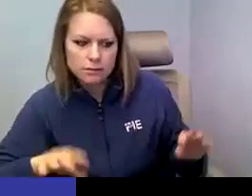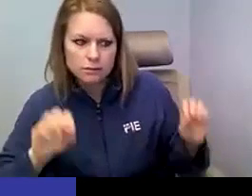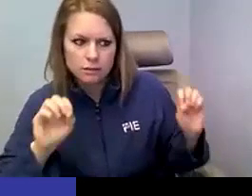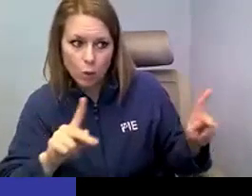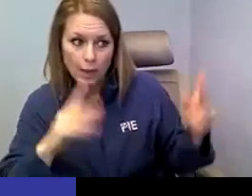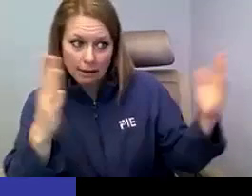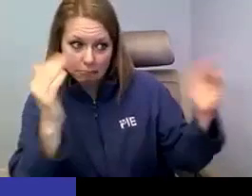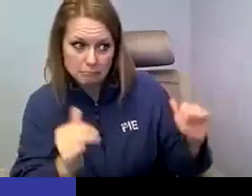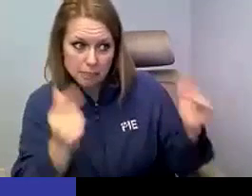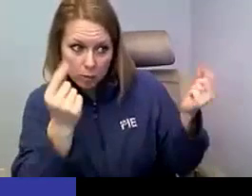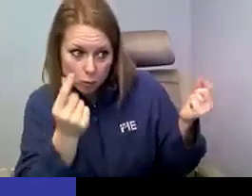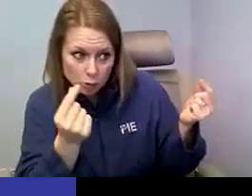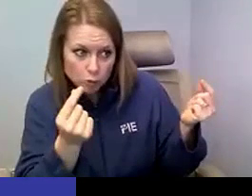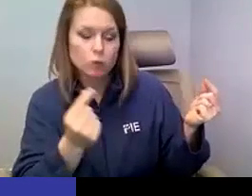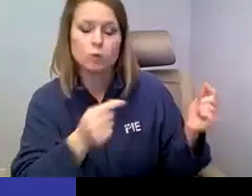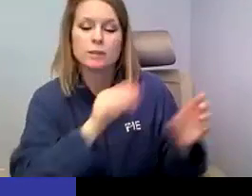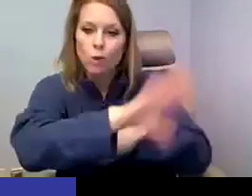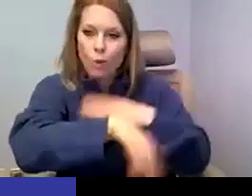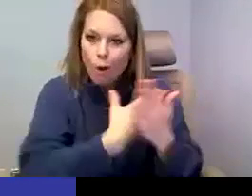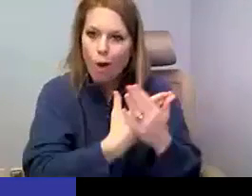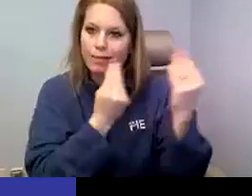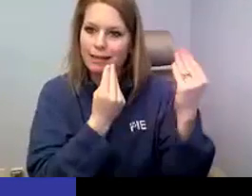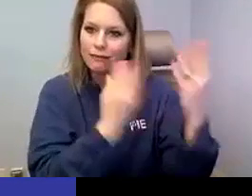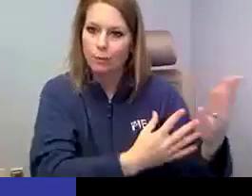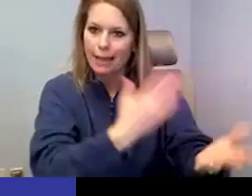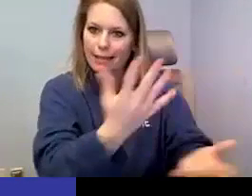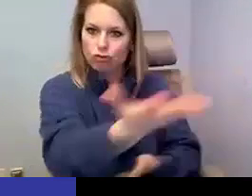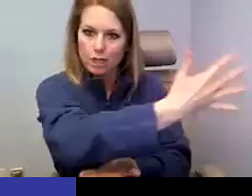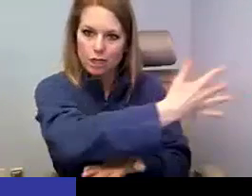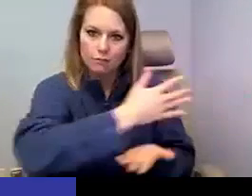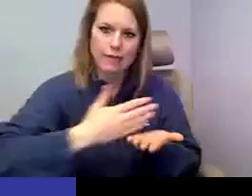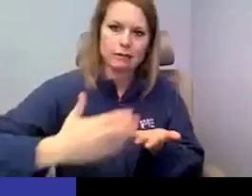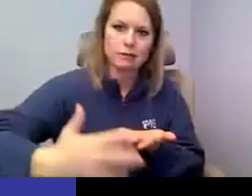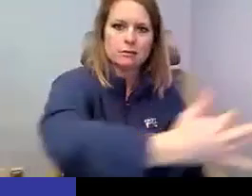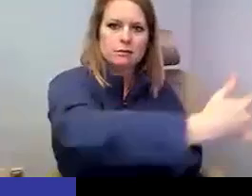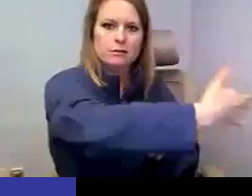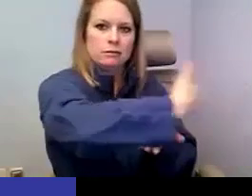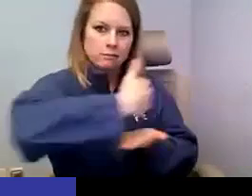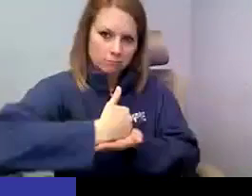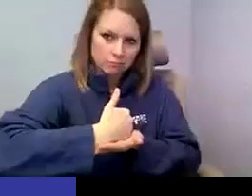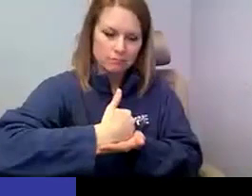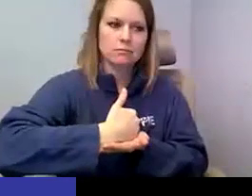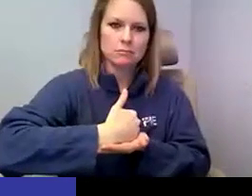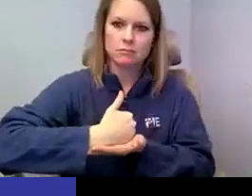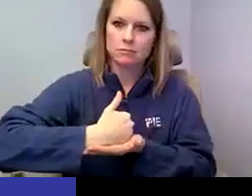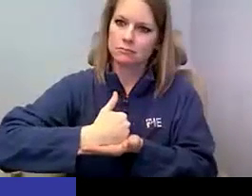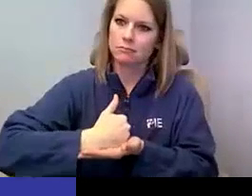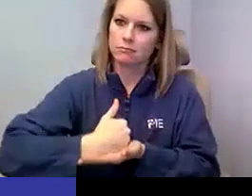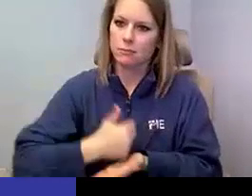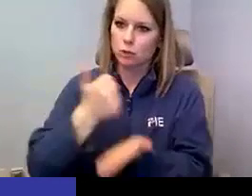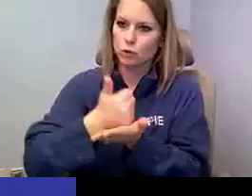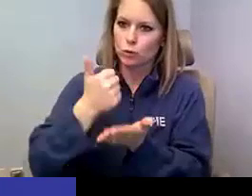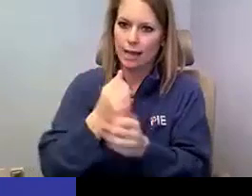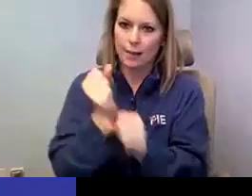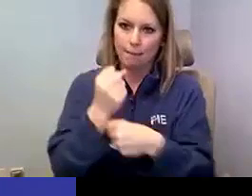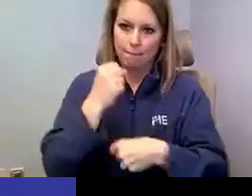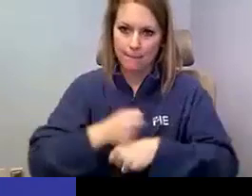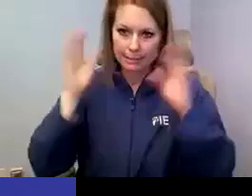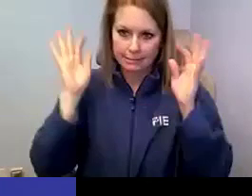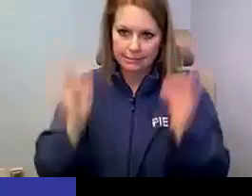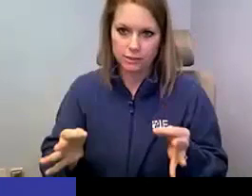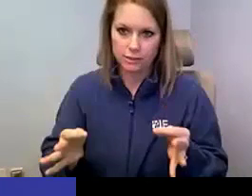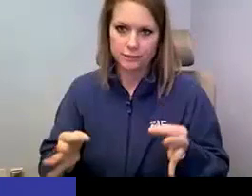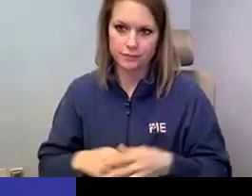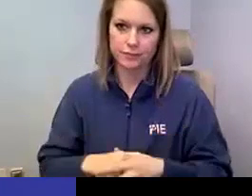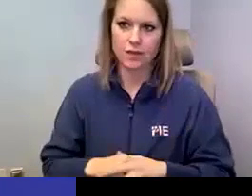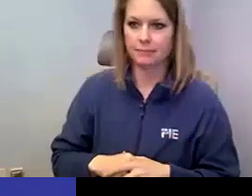what assessments can provide the additional information needed as part of that evaluation process. This approach